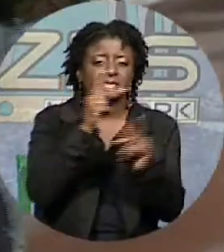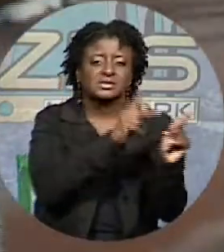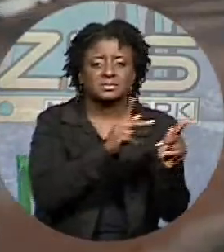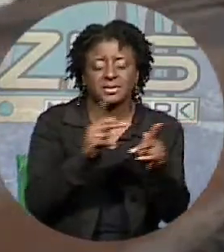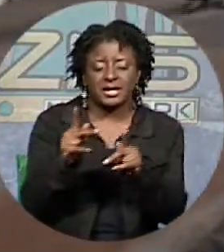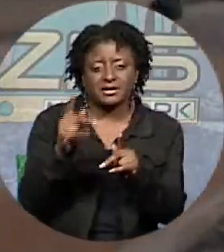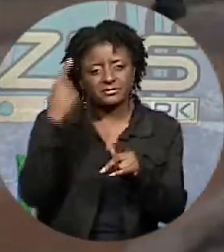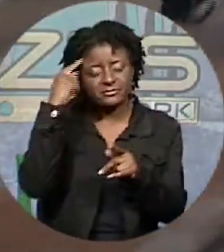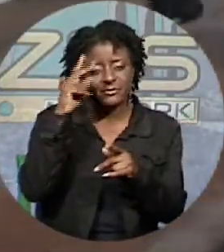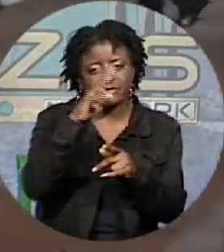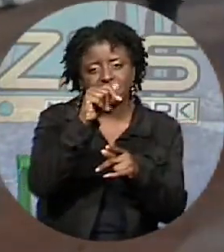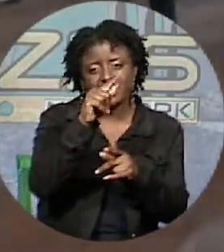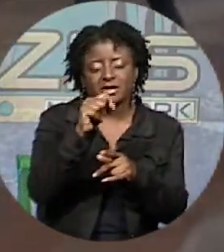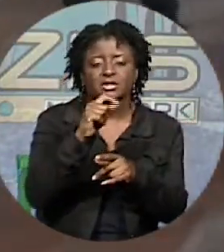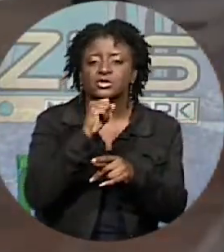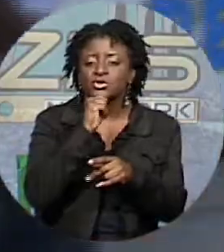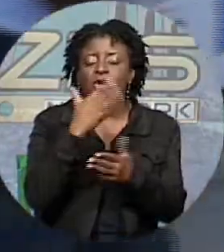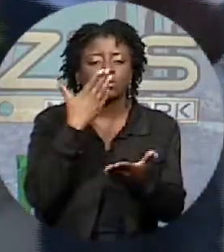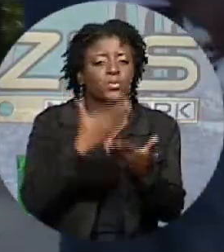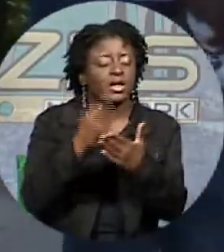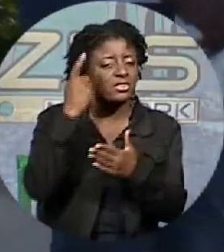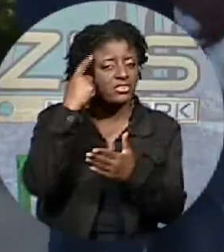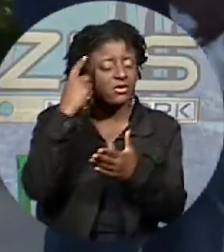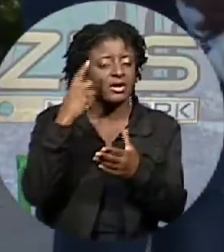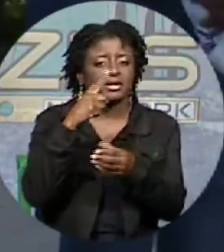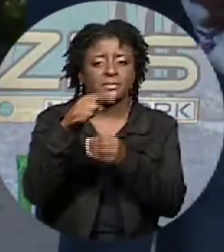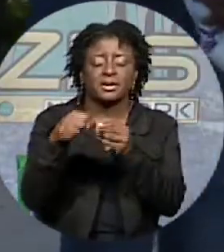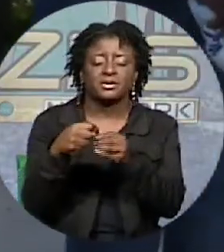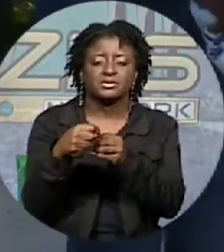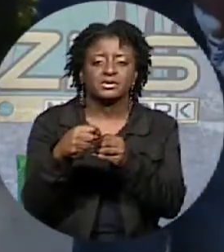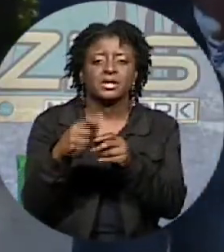out and the public was not well informed.